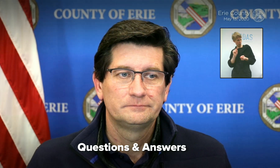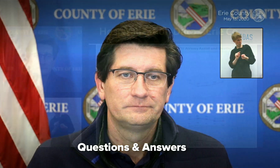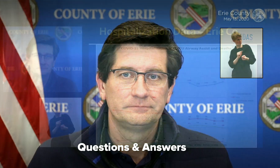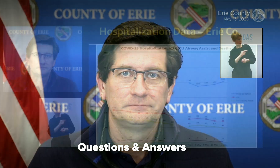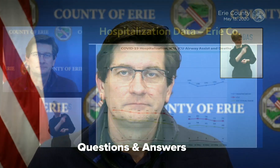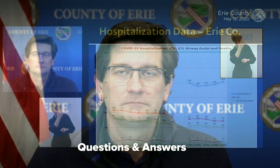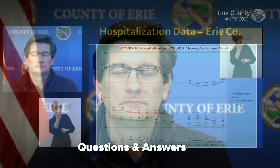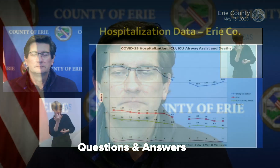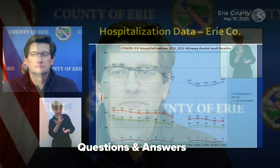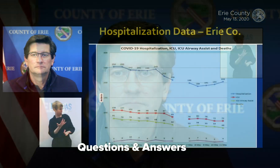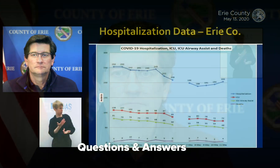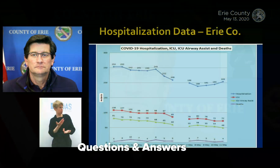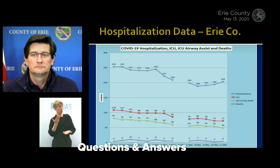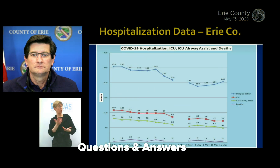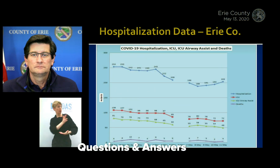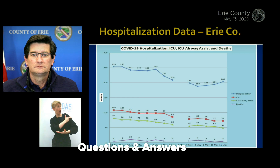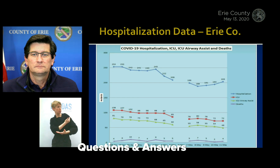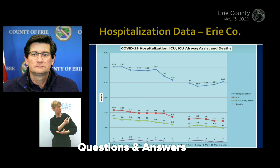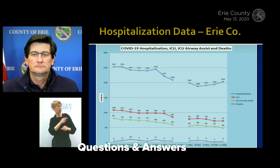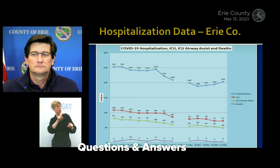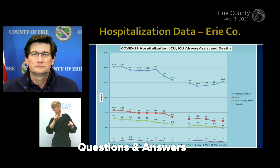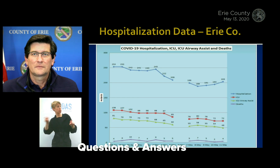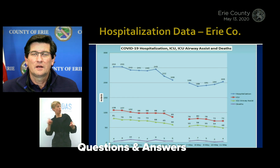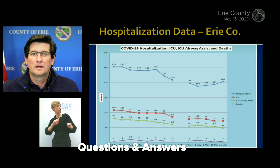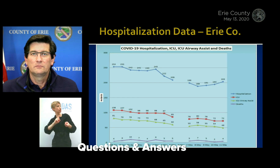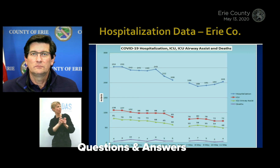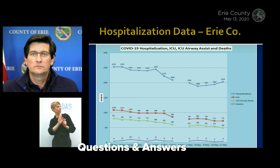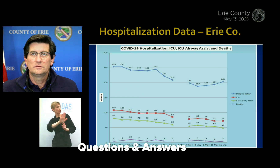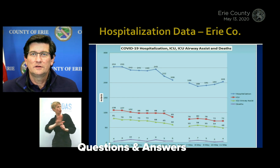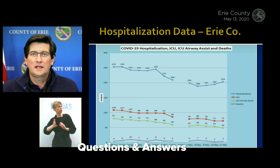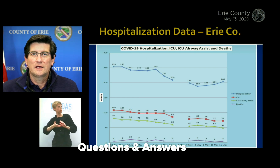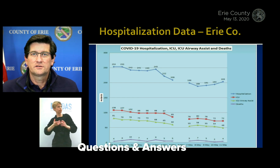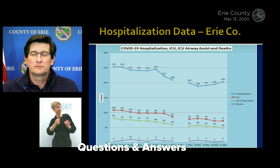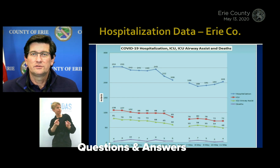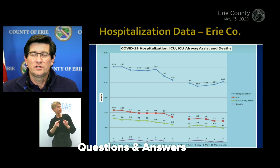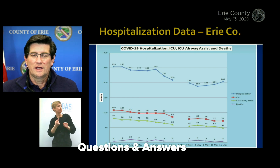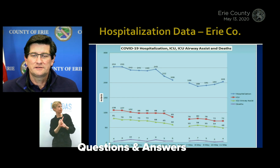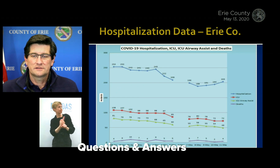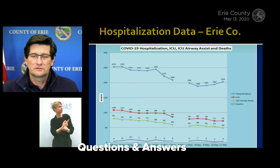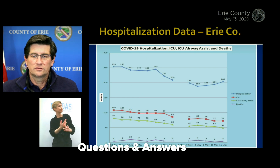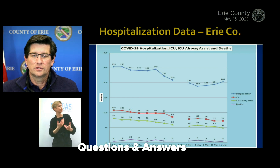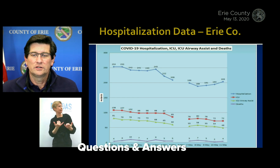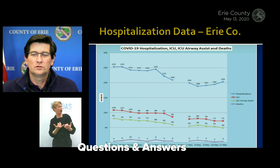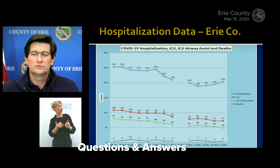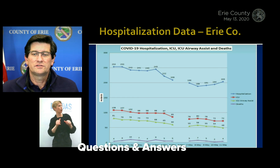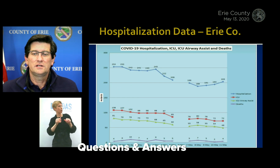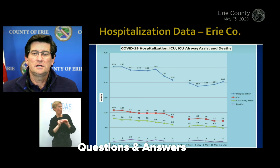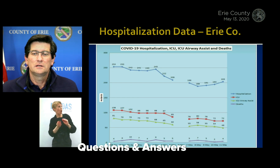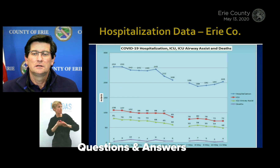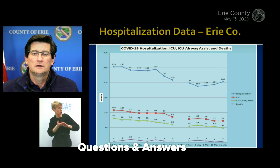are altering how patients are admitted to those units? The answer is yes.